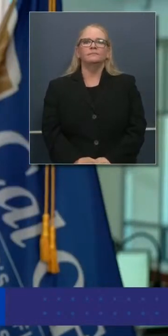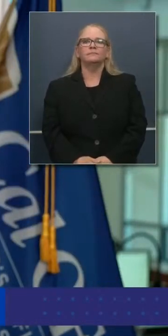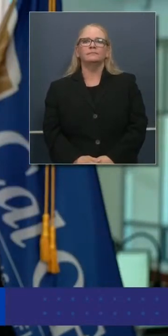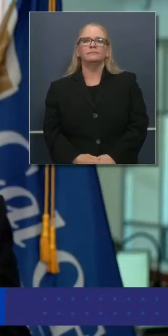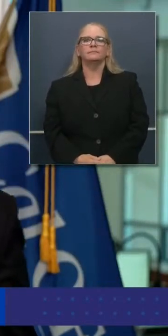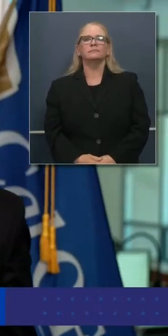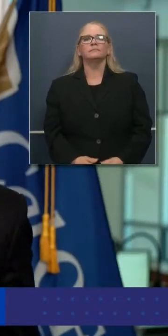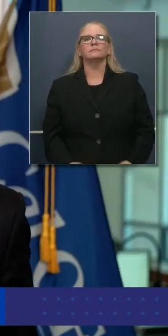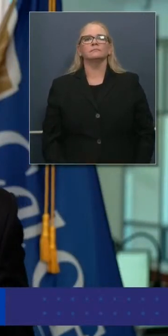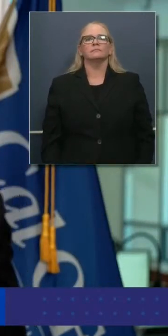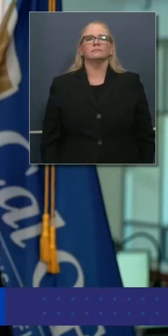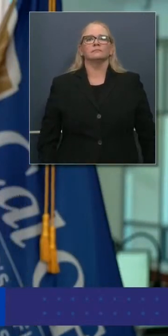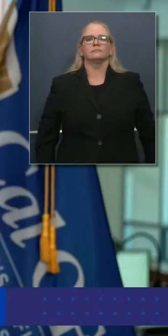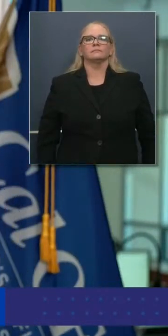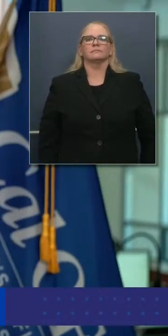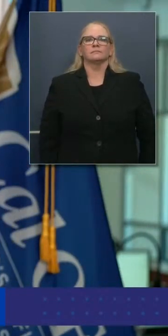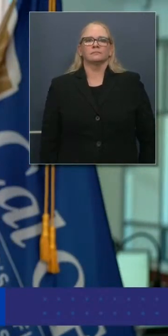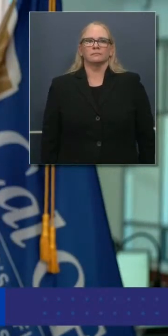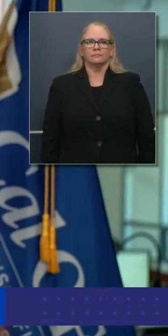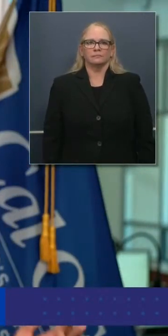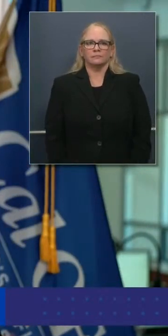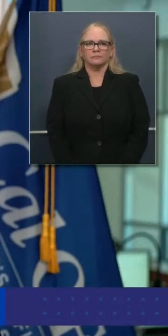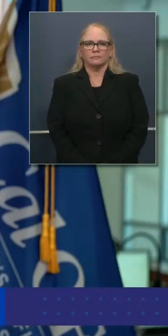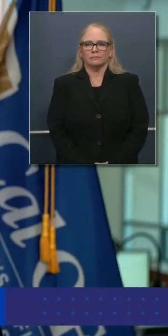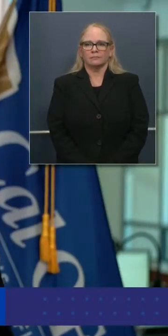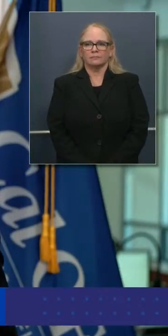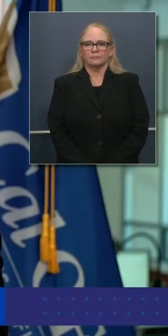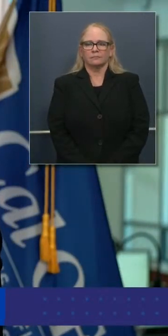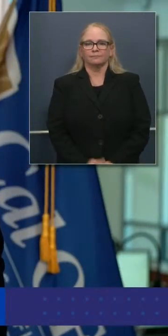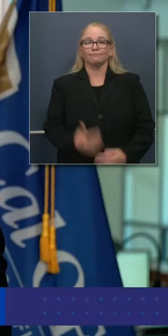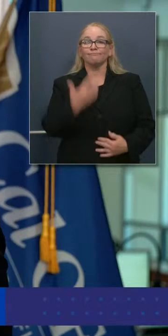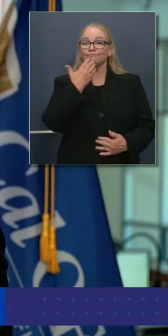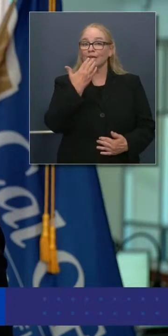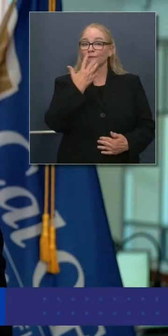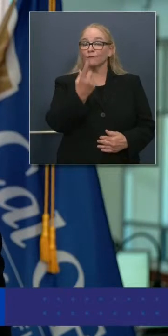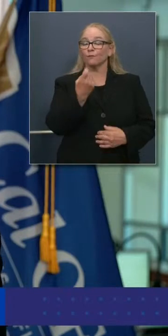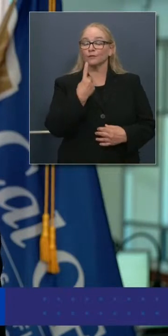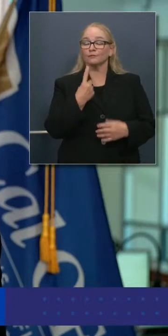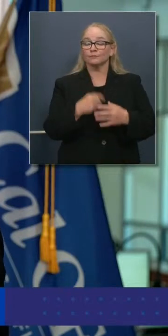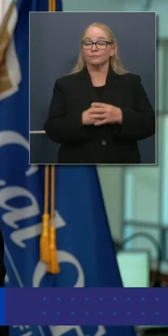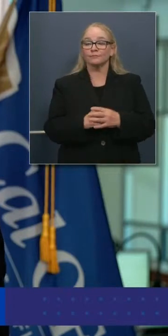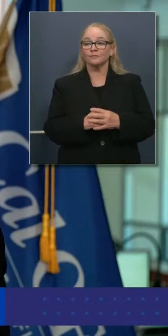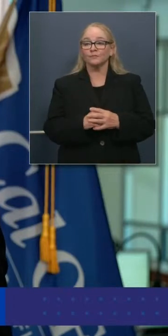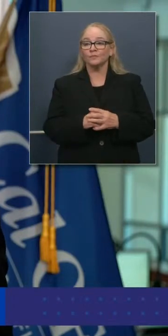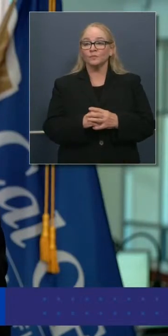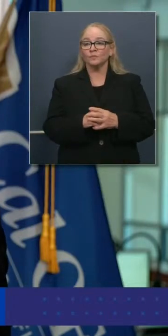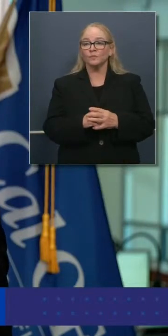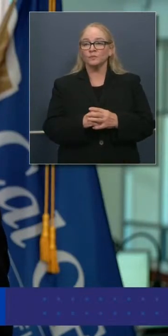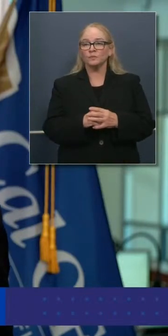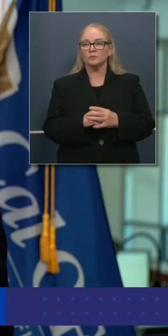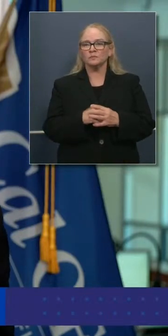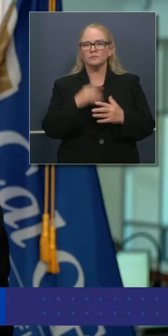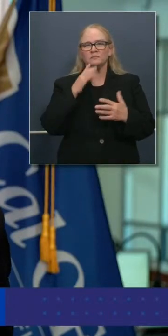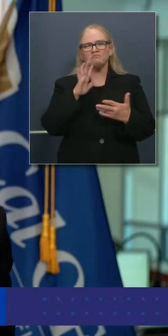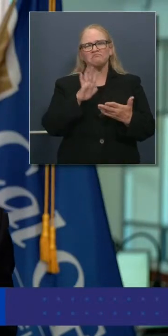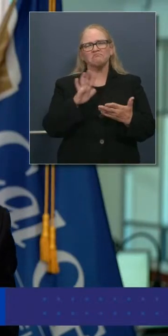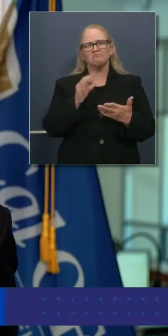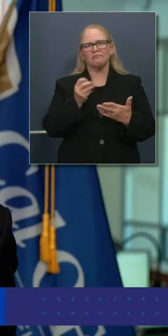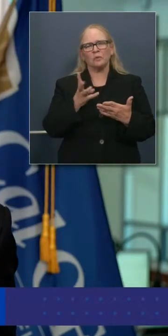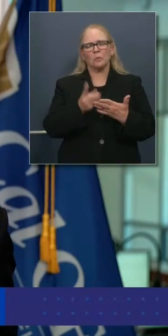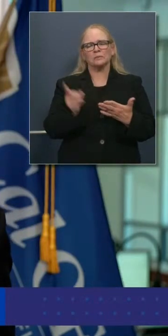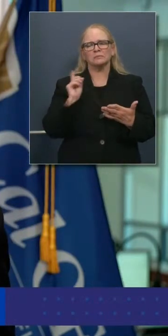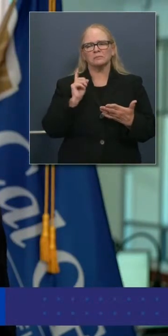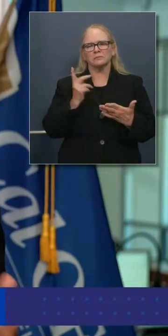Thank you for the question, Sophia. So indeed, a few weeks ago now, we announced two things, both